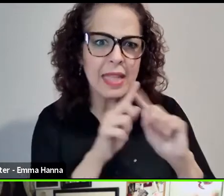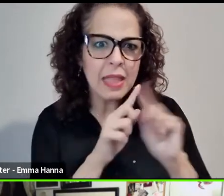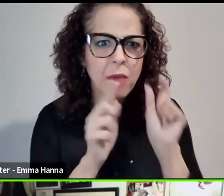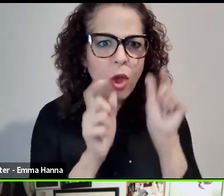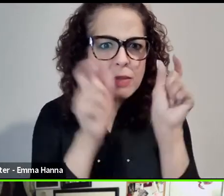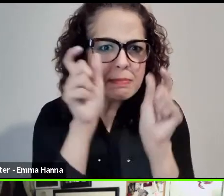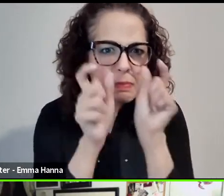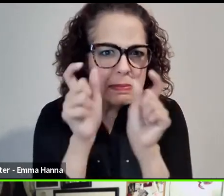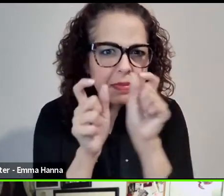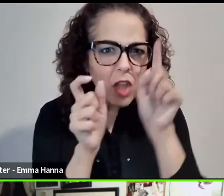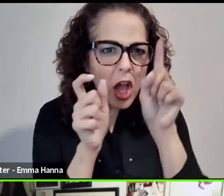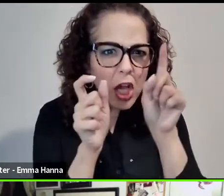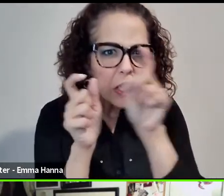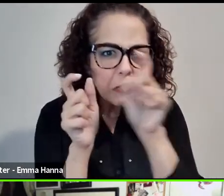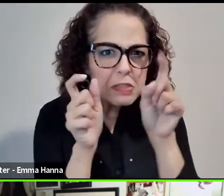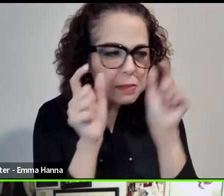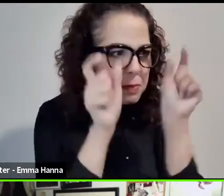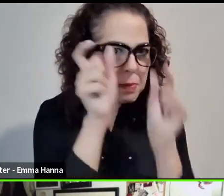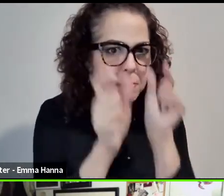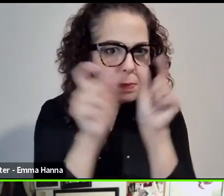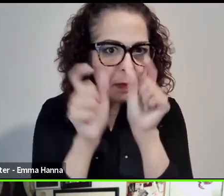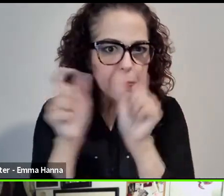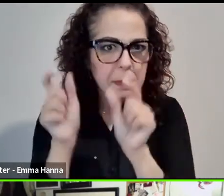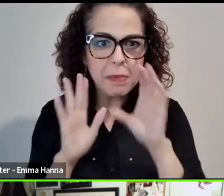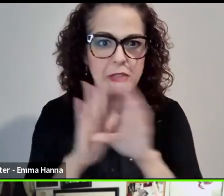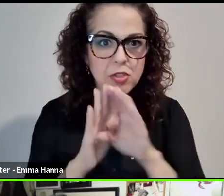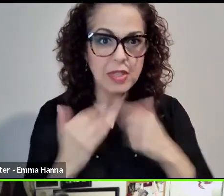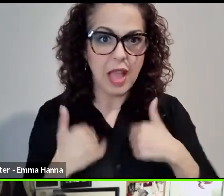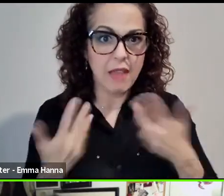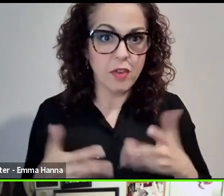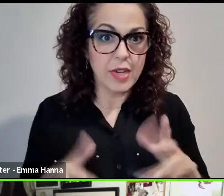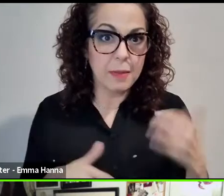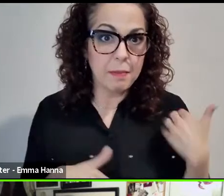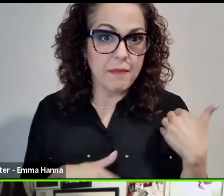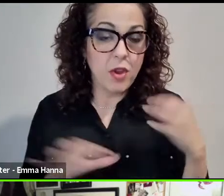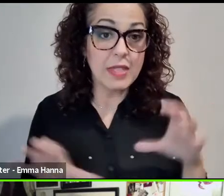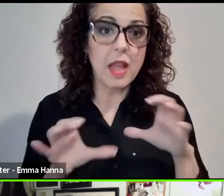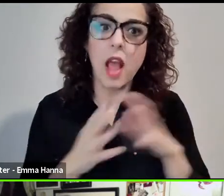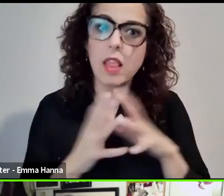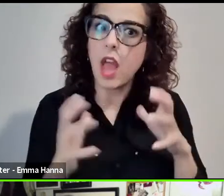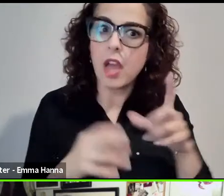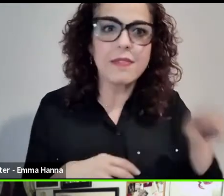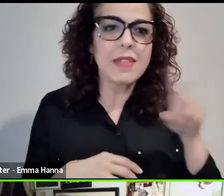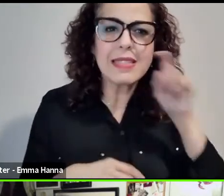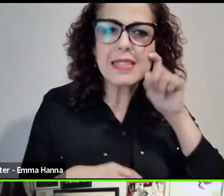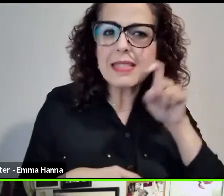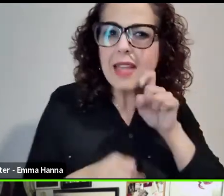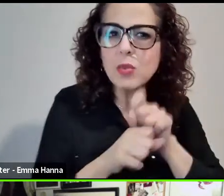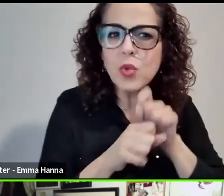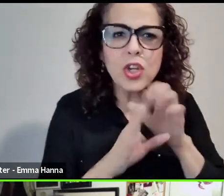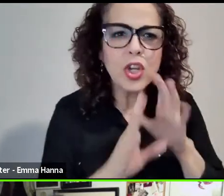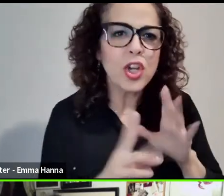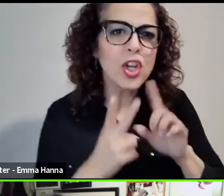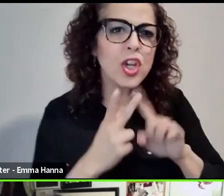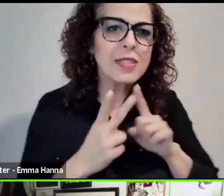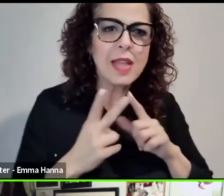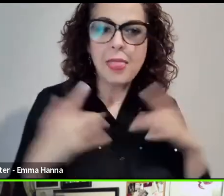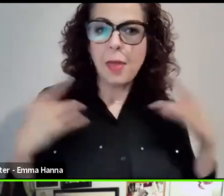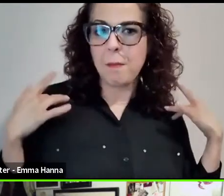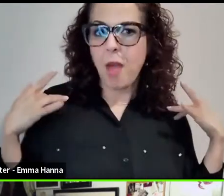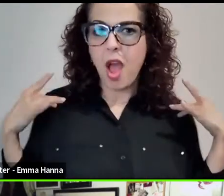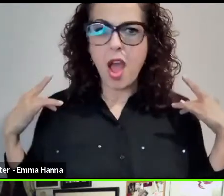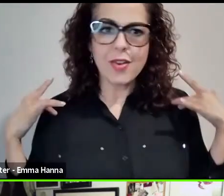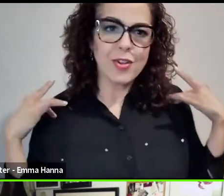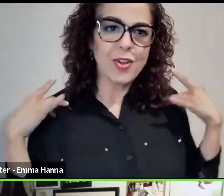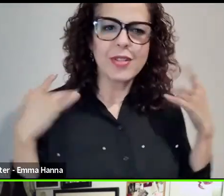big picture of them. And a lot of, you know, these friends, they were like sex workers, they were models. They were people who were very used to like, you know, being looked